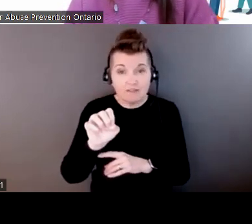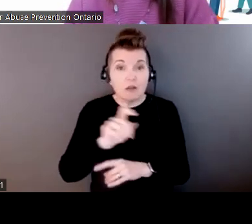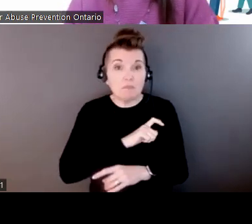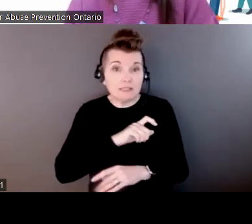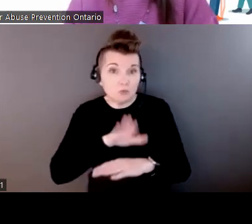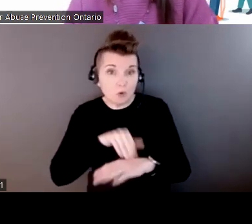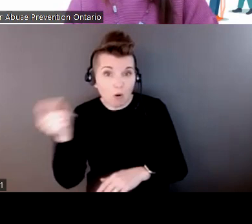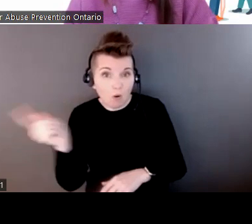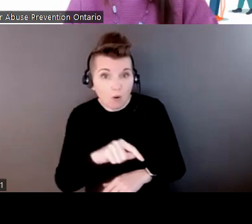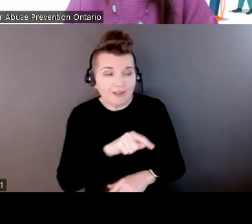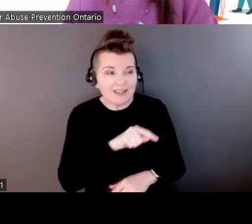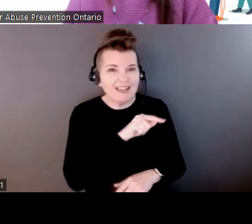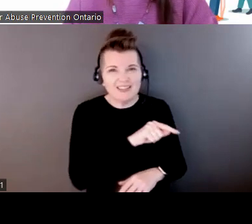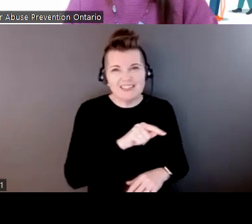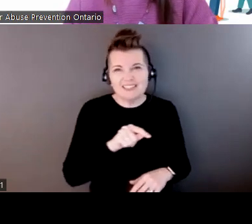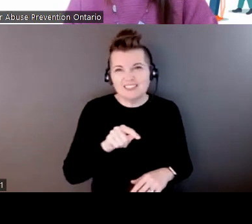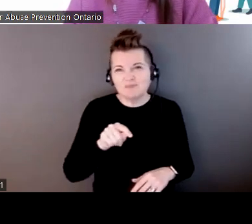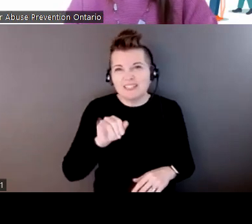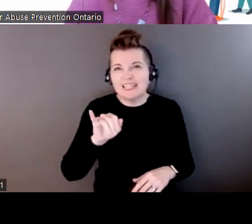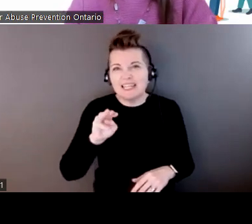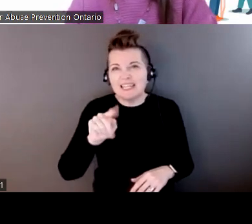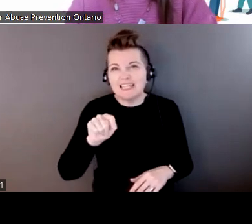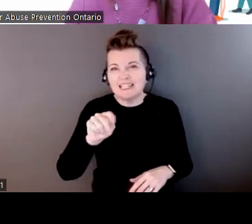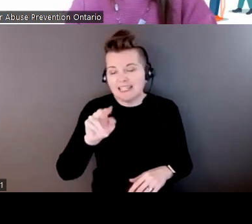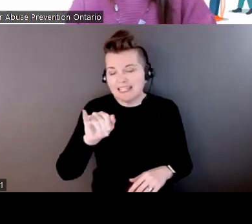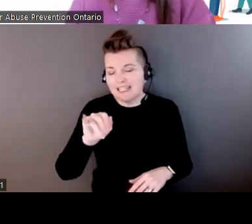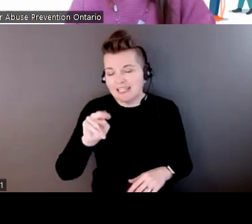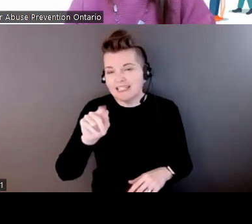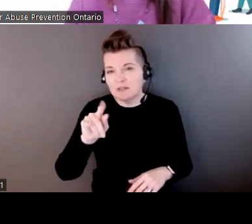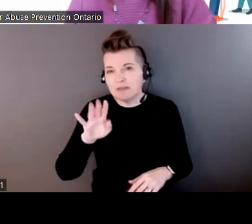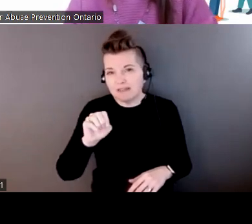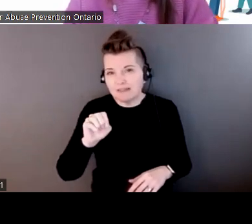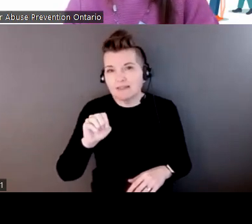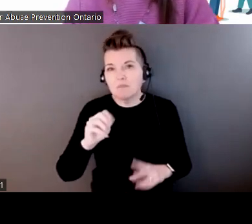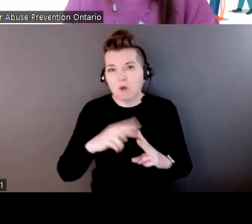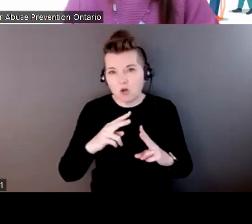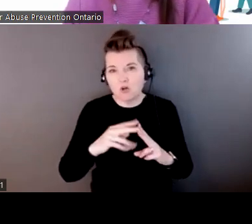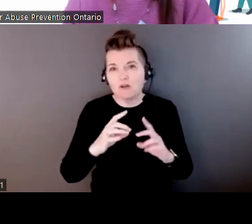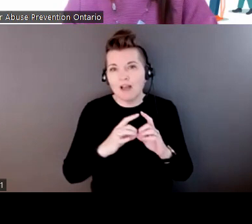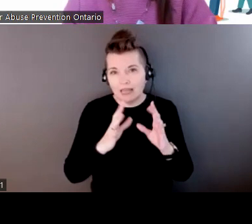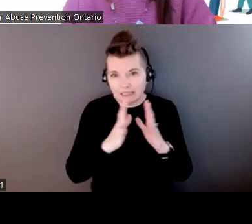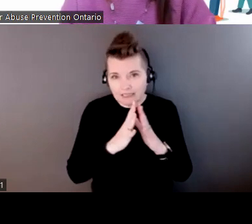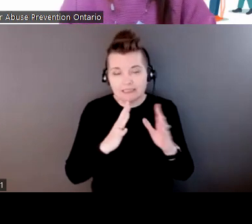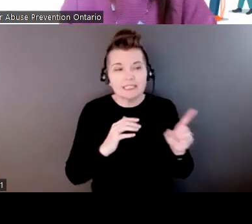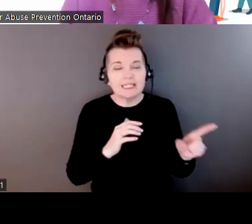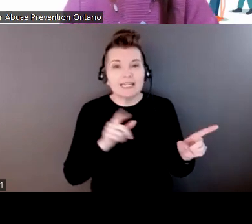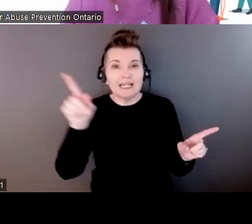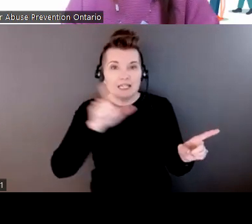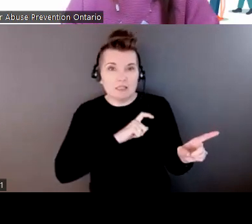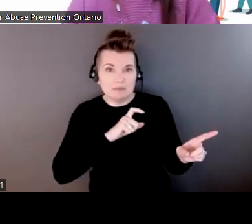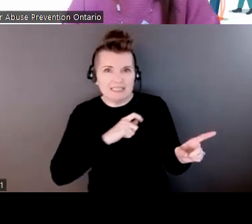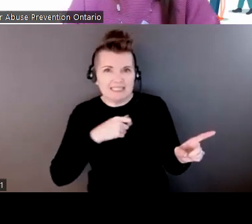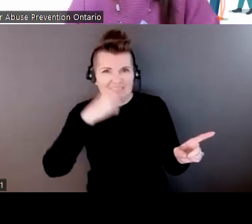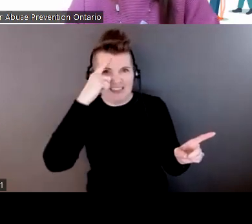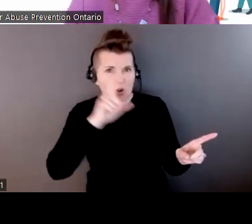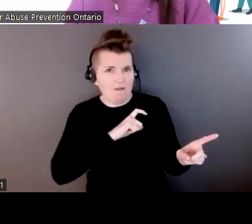they're a couple, then the police have a protocol that the charge would happen. I think one of our officers just